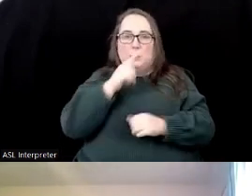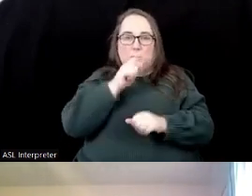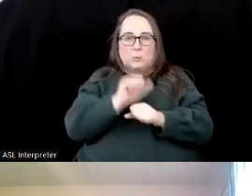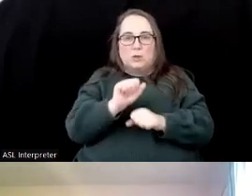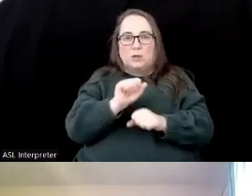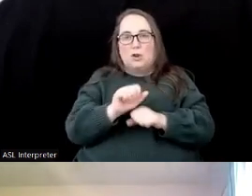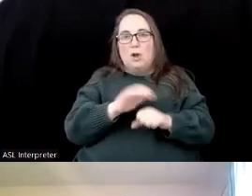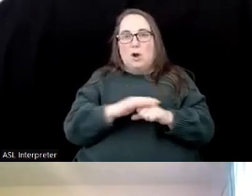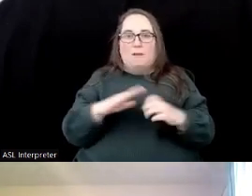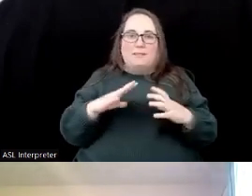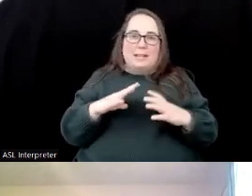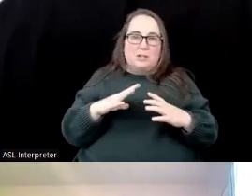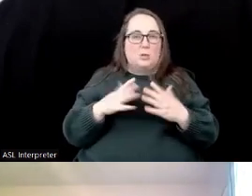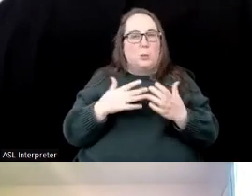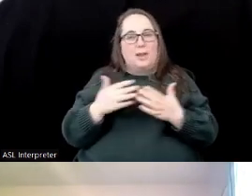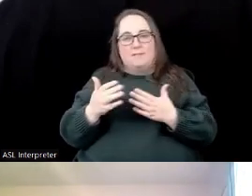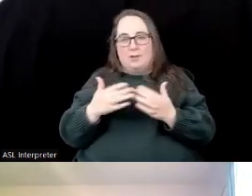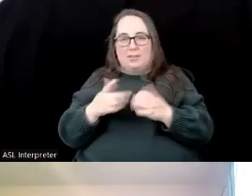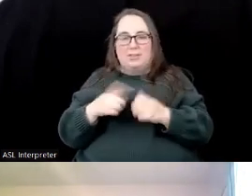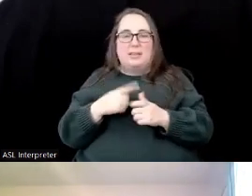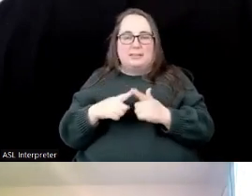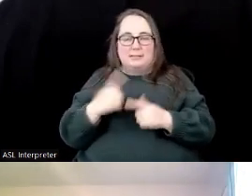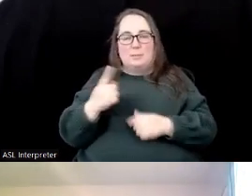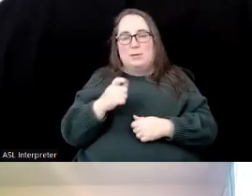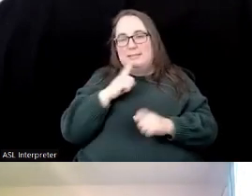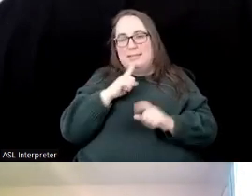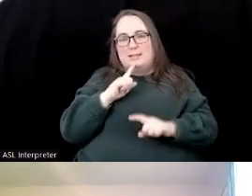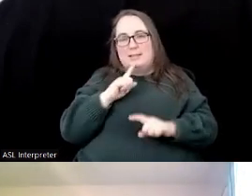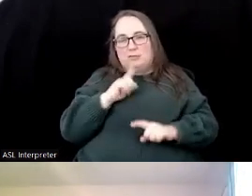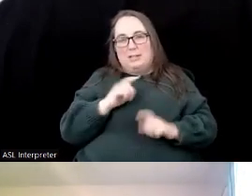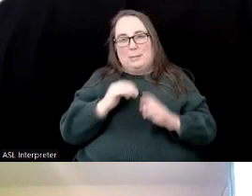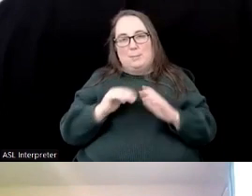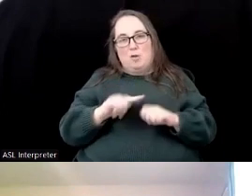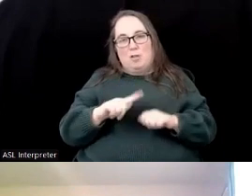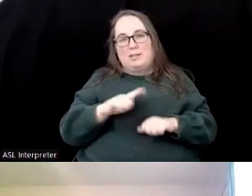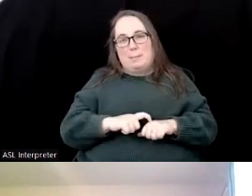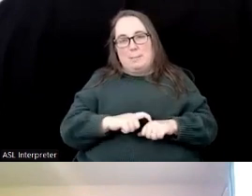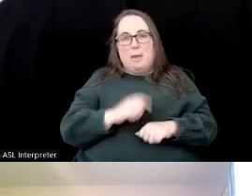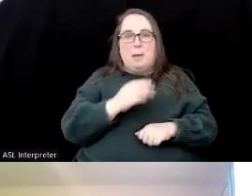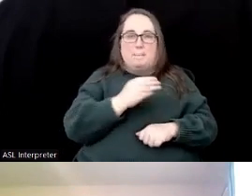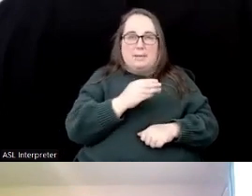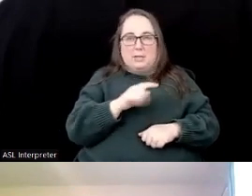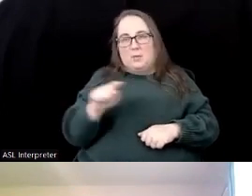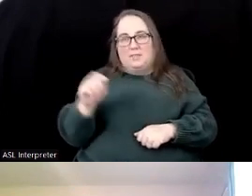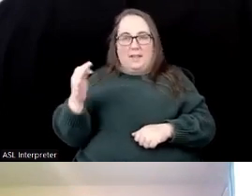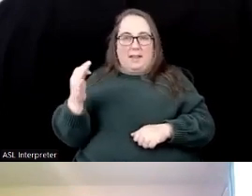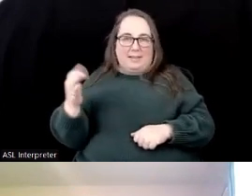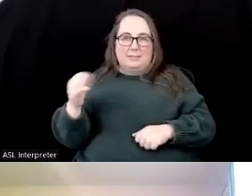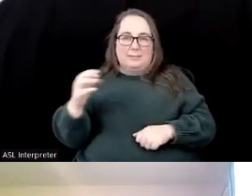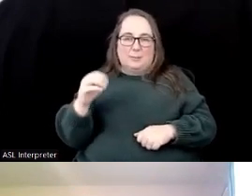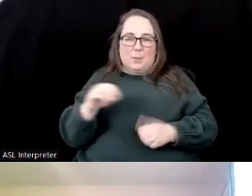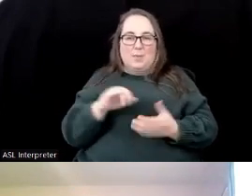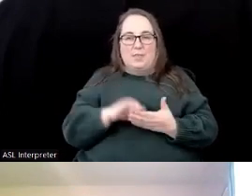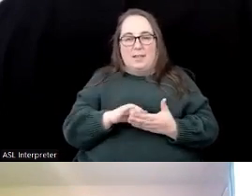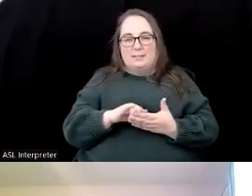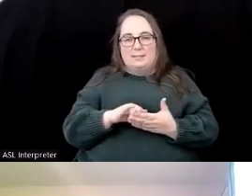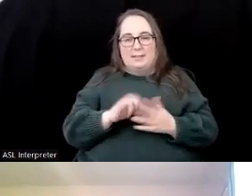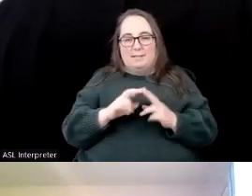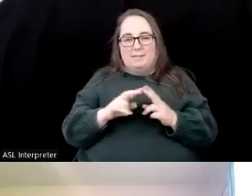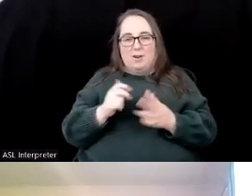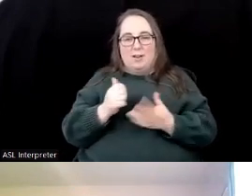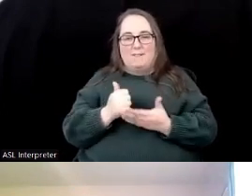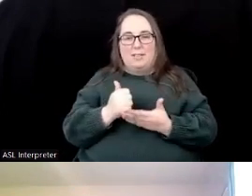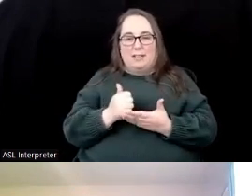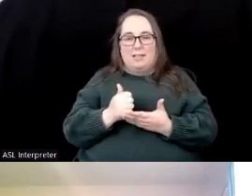on vacation, what have you, someone is answering our emails all the time, Monday through Friday. So that is a very helpful